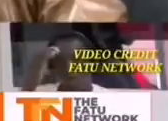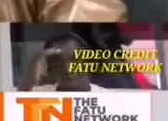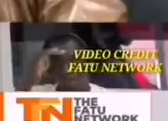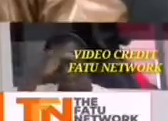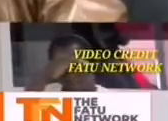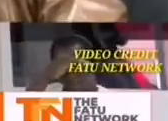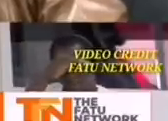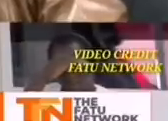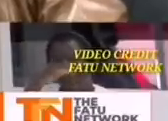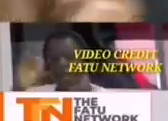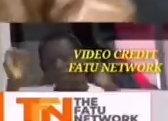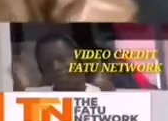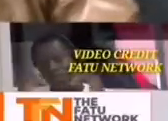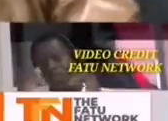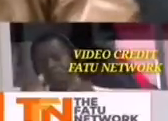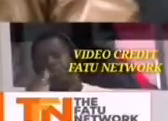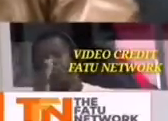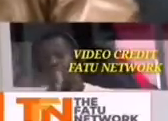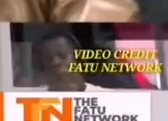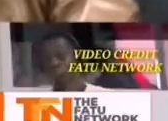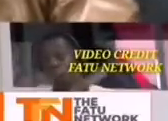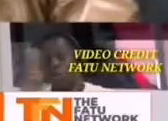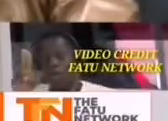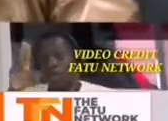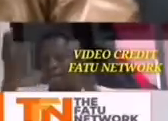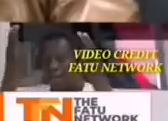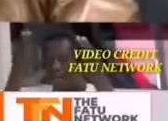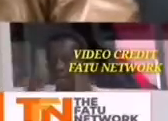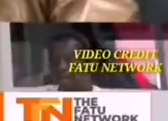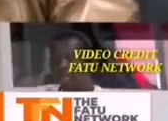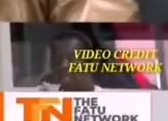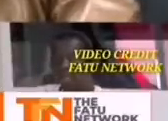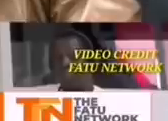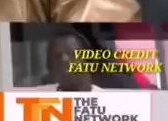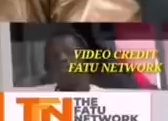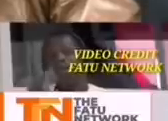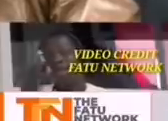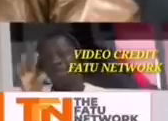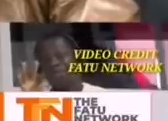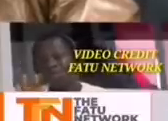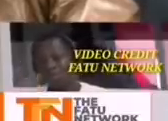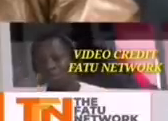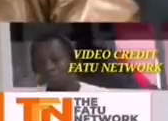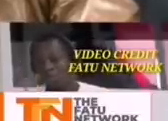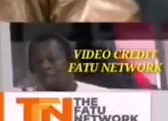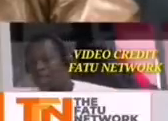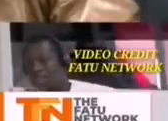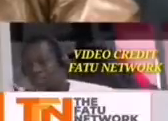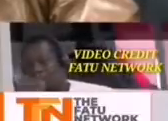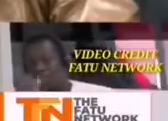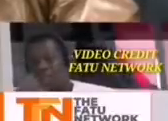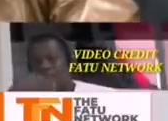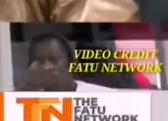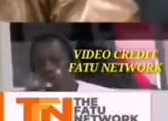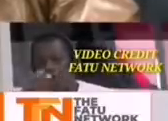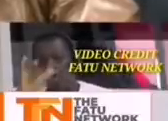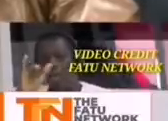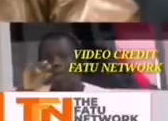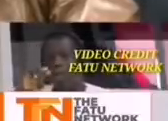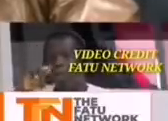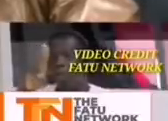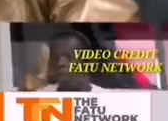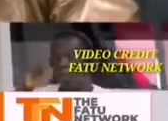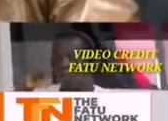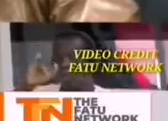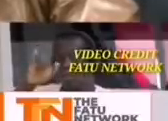talansay. Katafa suto talantang Yankuba Toure balantako Alhaji Kanyi ay kumol mulfo. Imanke tonyati komi kafoko Peter Singate nala